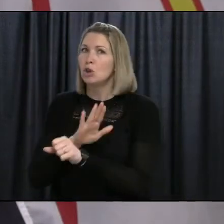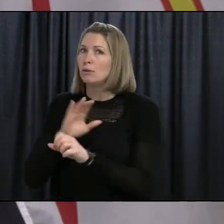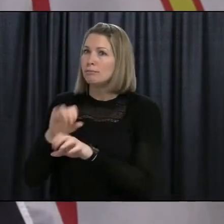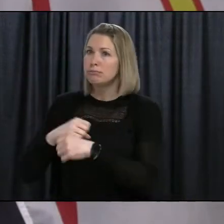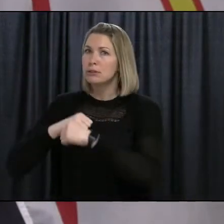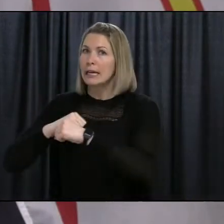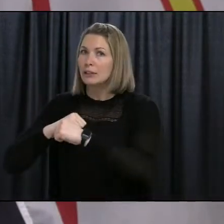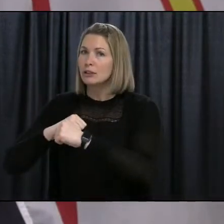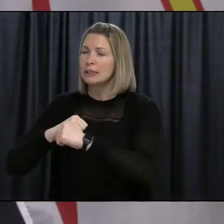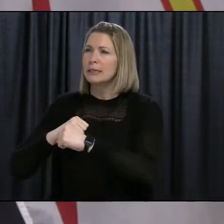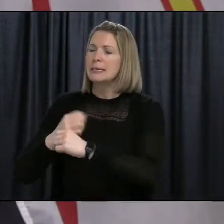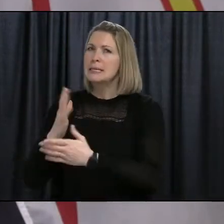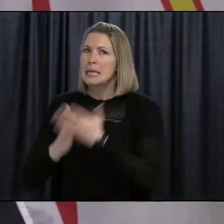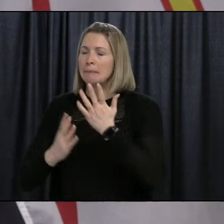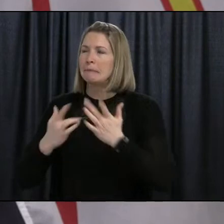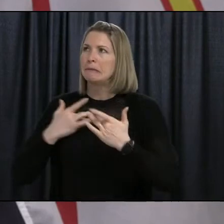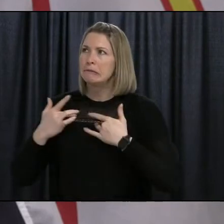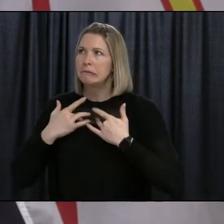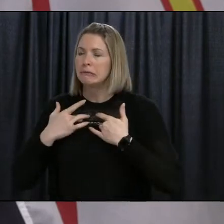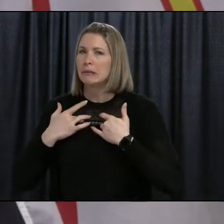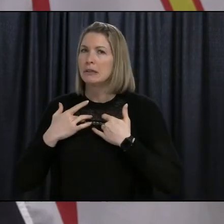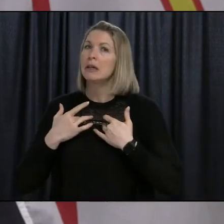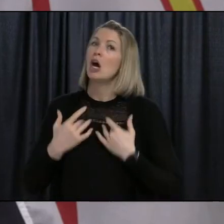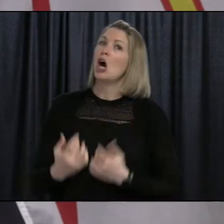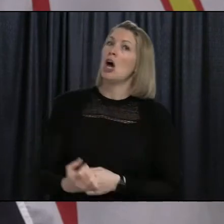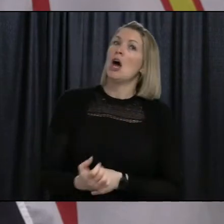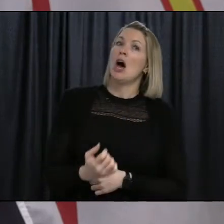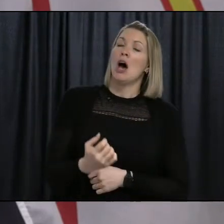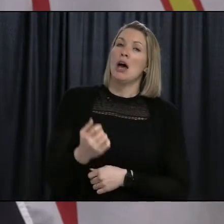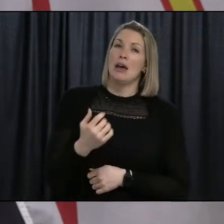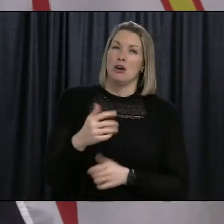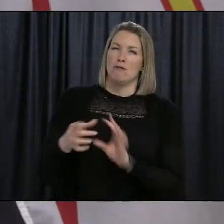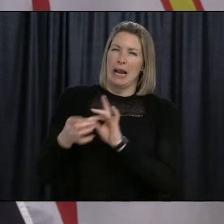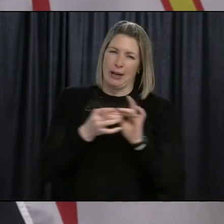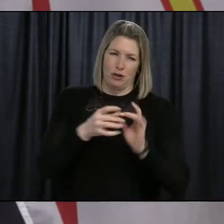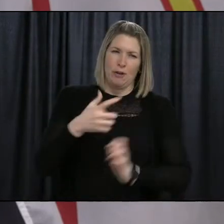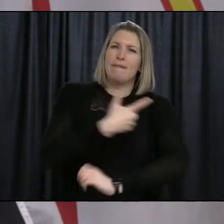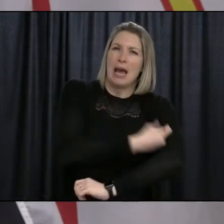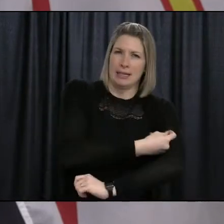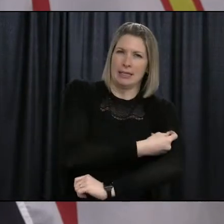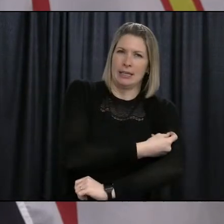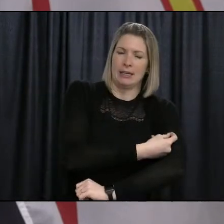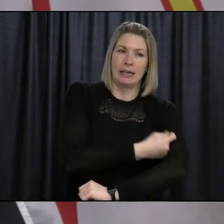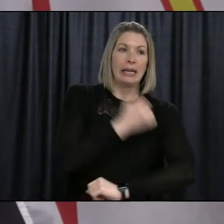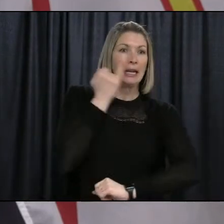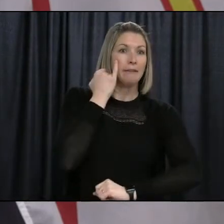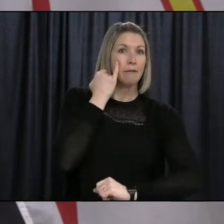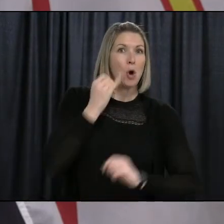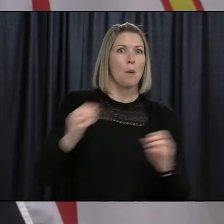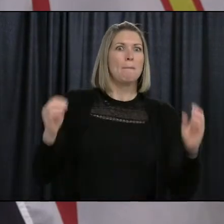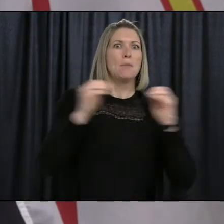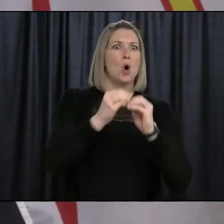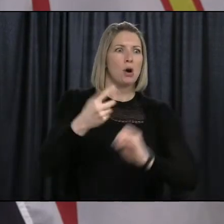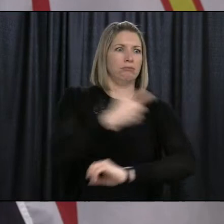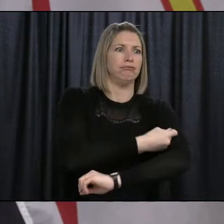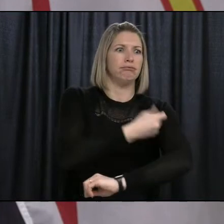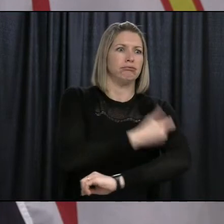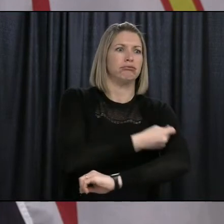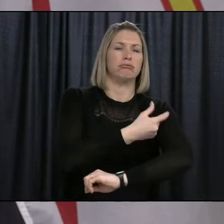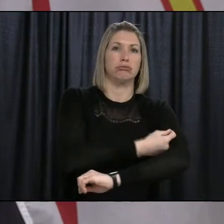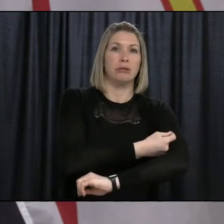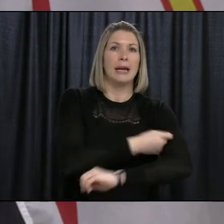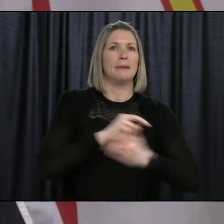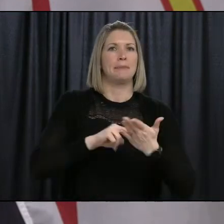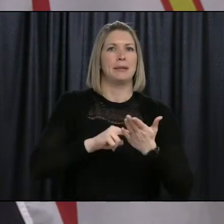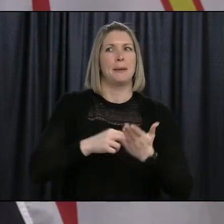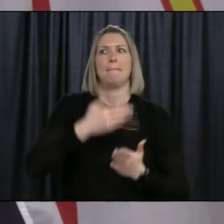vaccine protection is that the more people that are protected, the more protected we all are, right? So I think allowing us